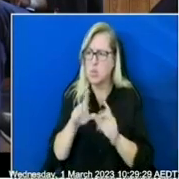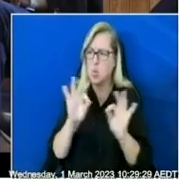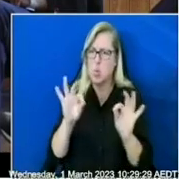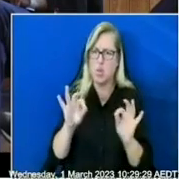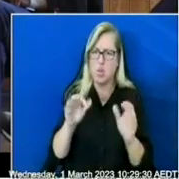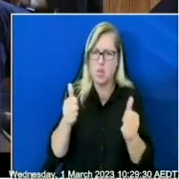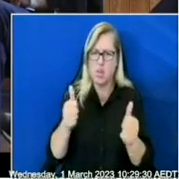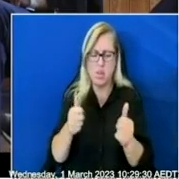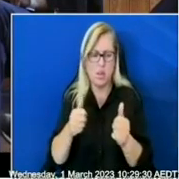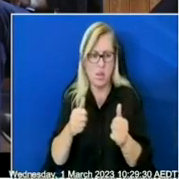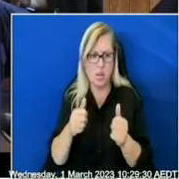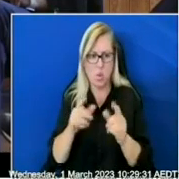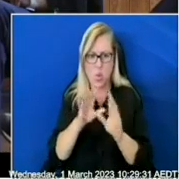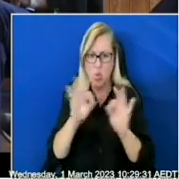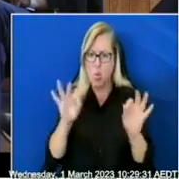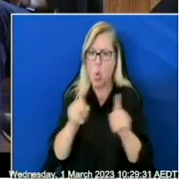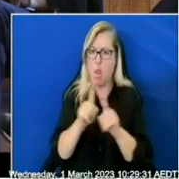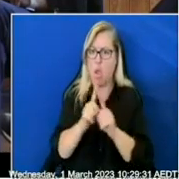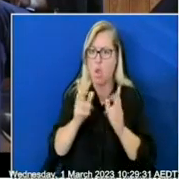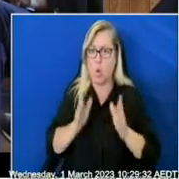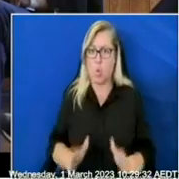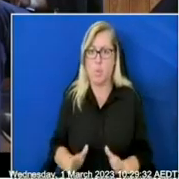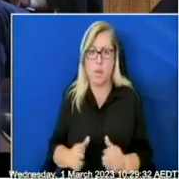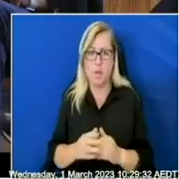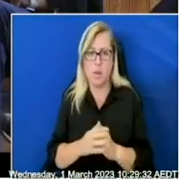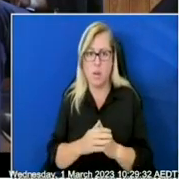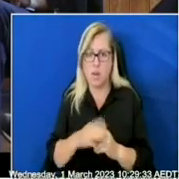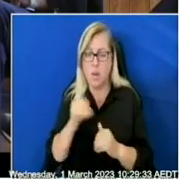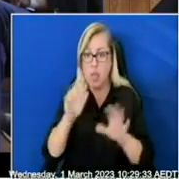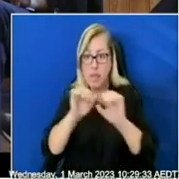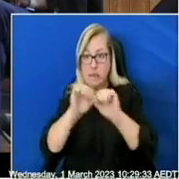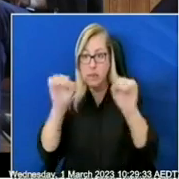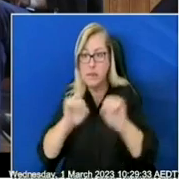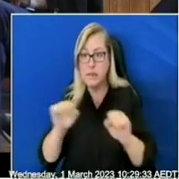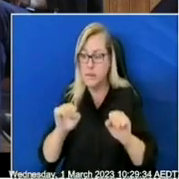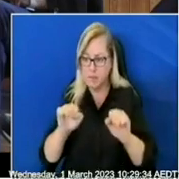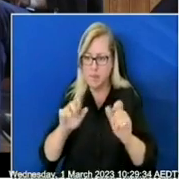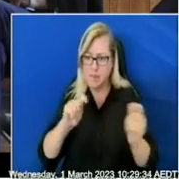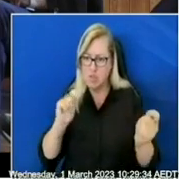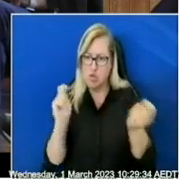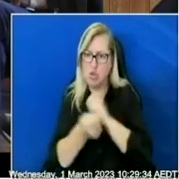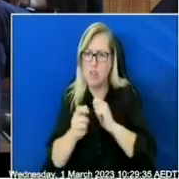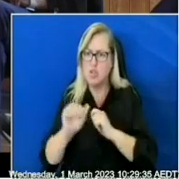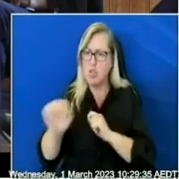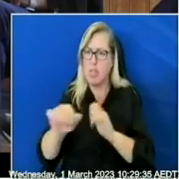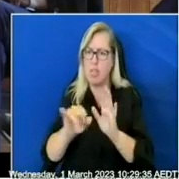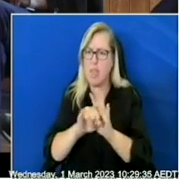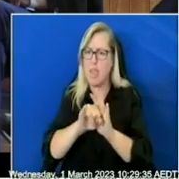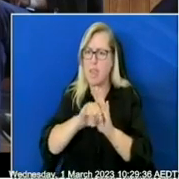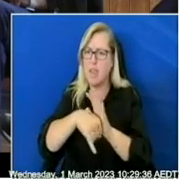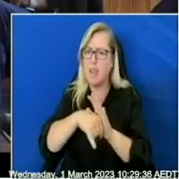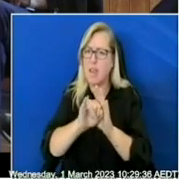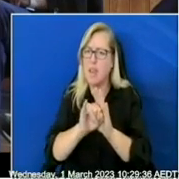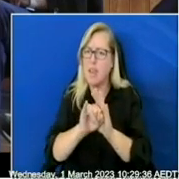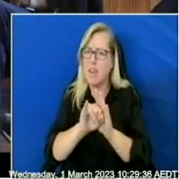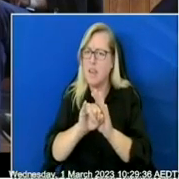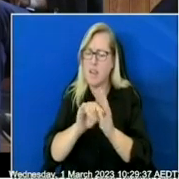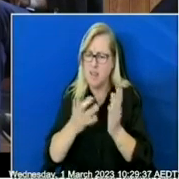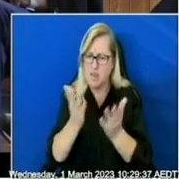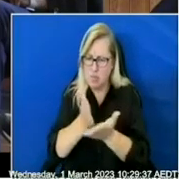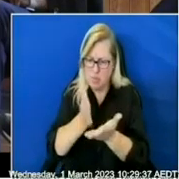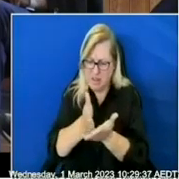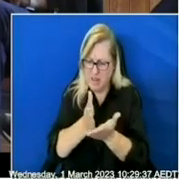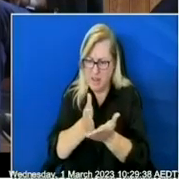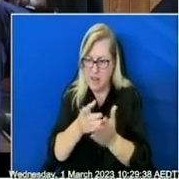system starts now changing their identity and absolutely changing their identity. They become,